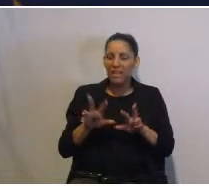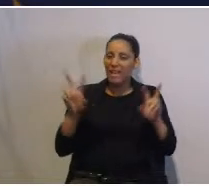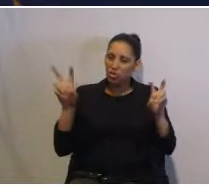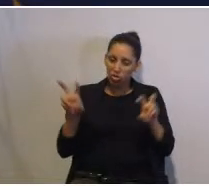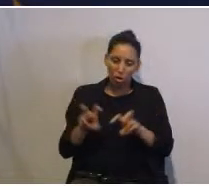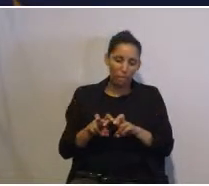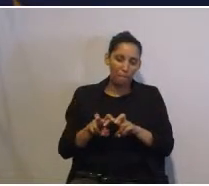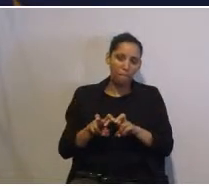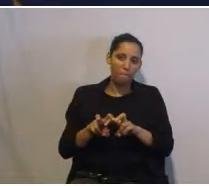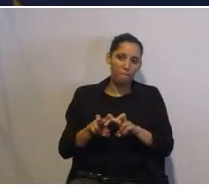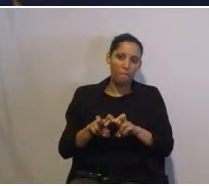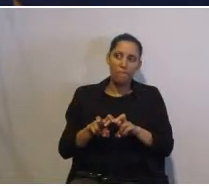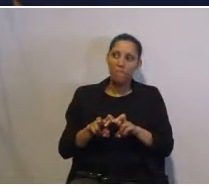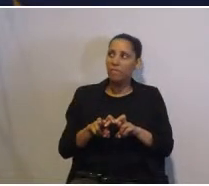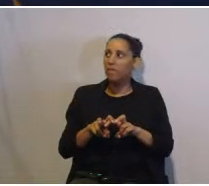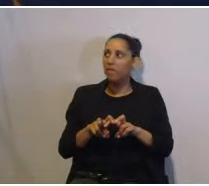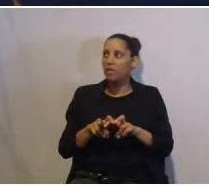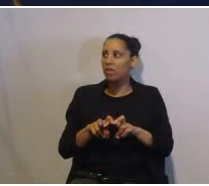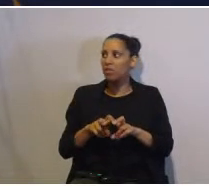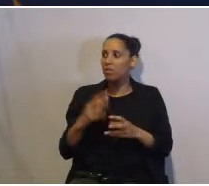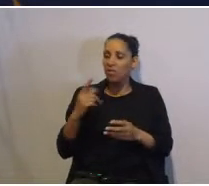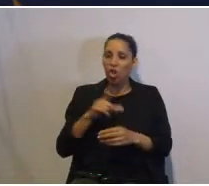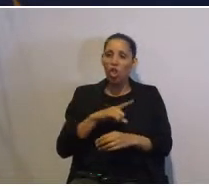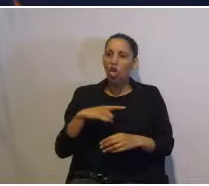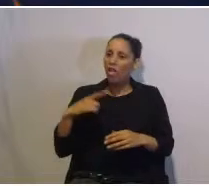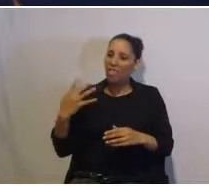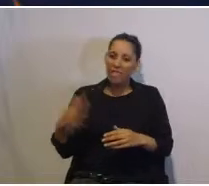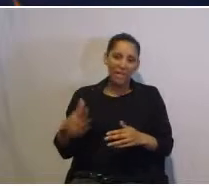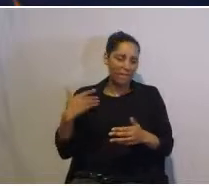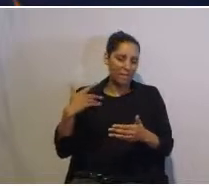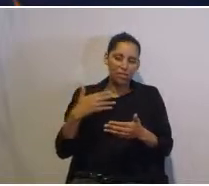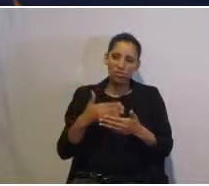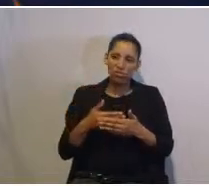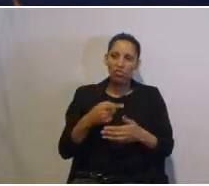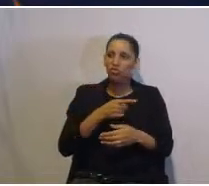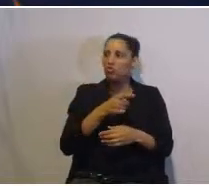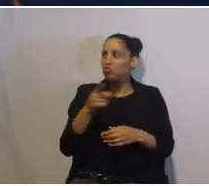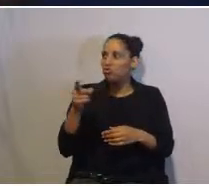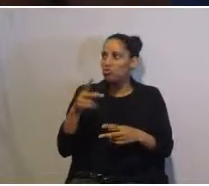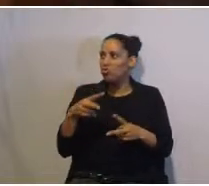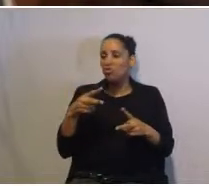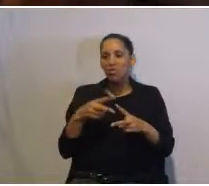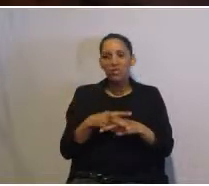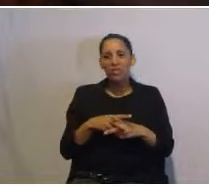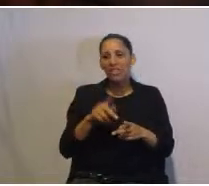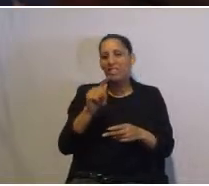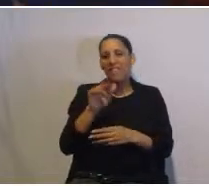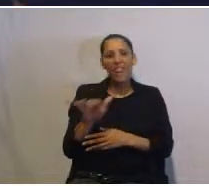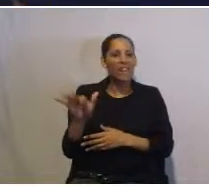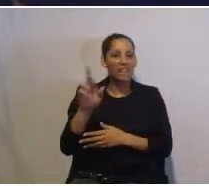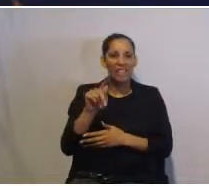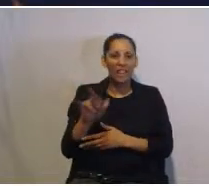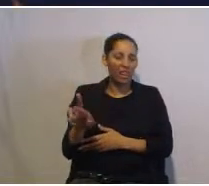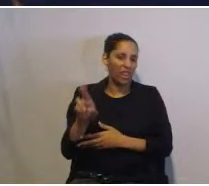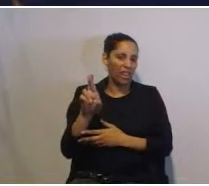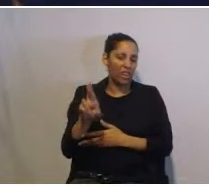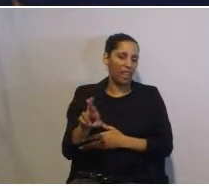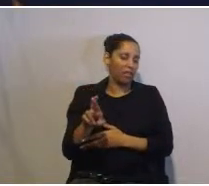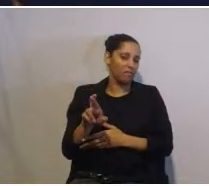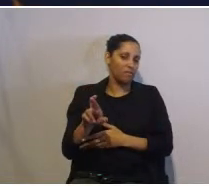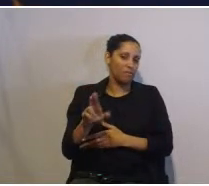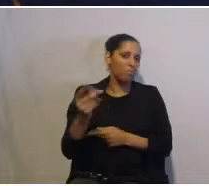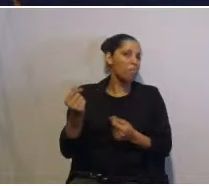ESCOM has had now so long time. You've gone through trillions and trillions of rands,